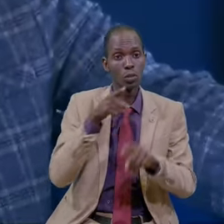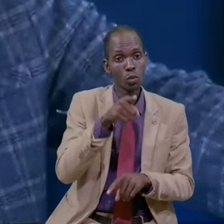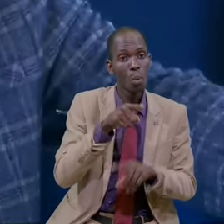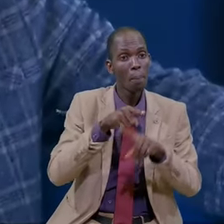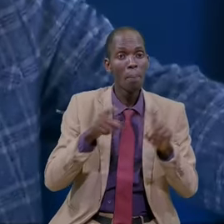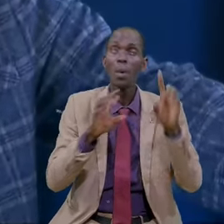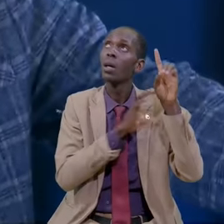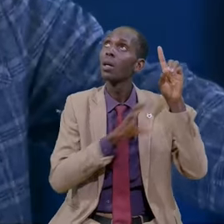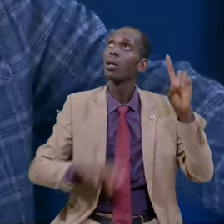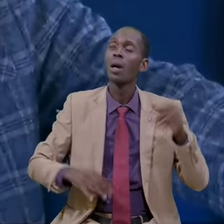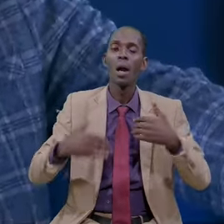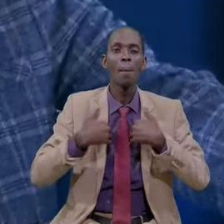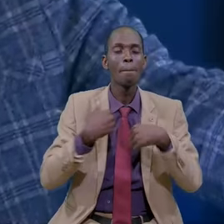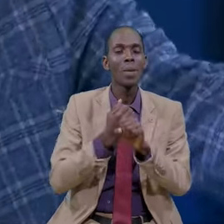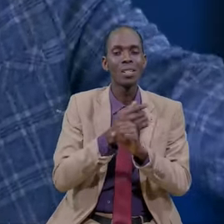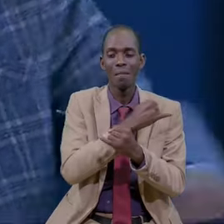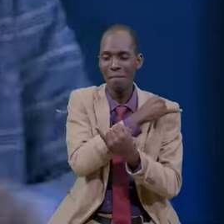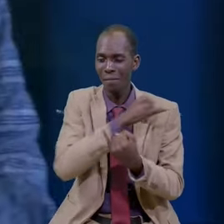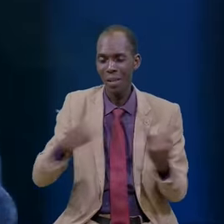final and the Full